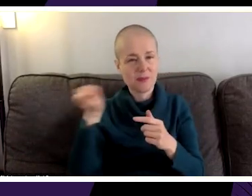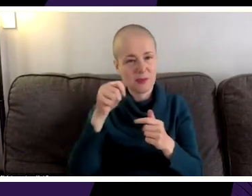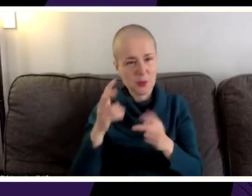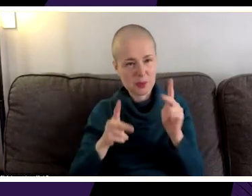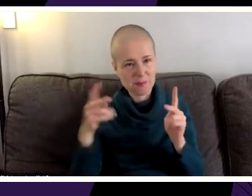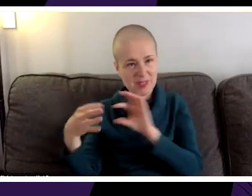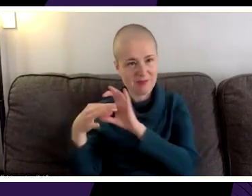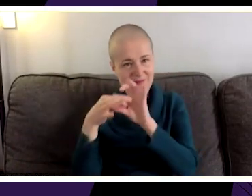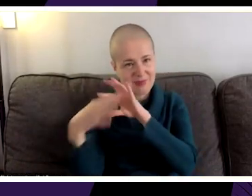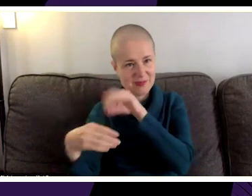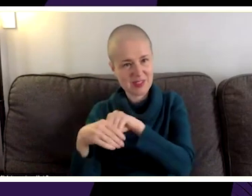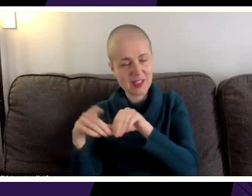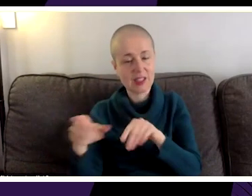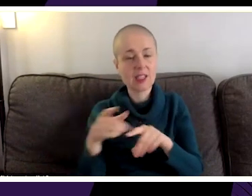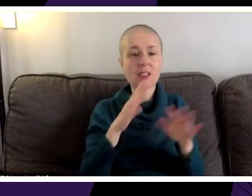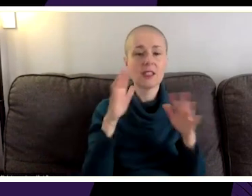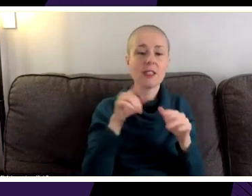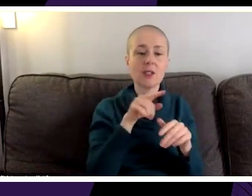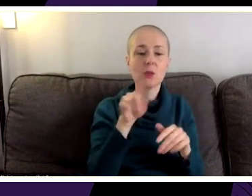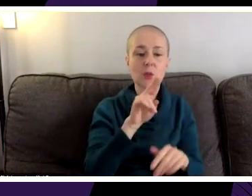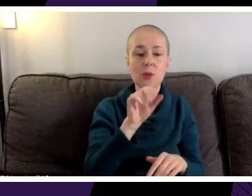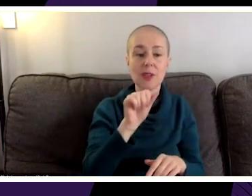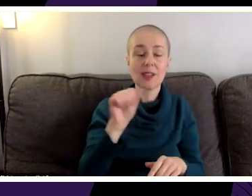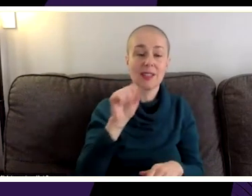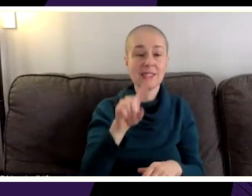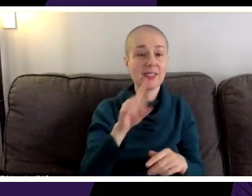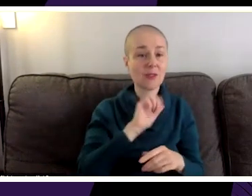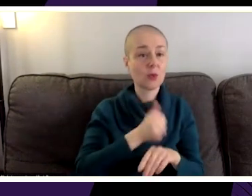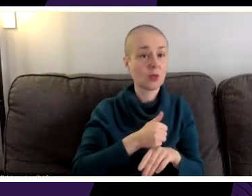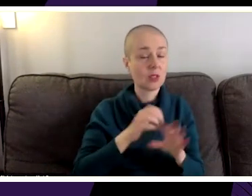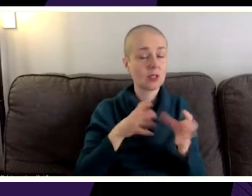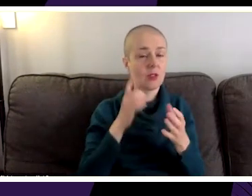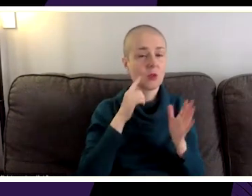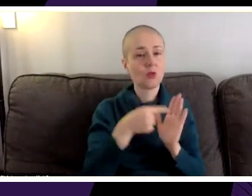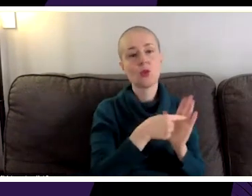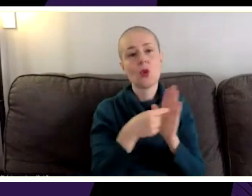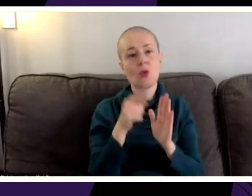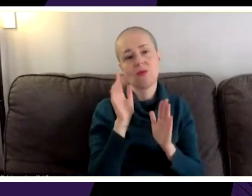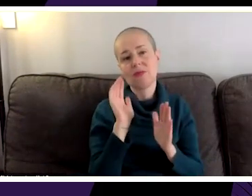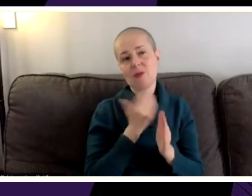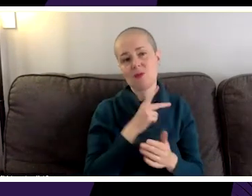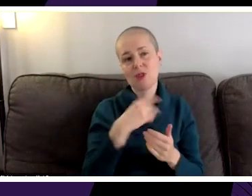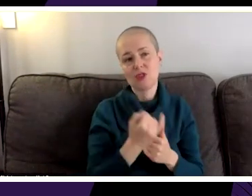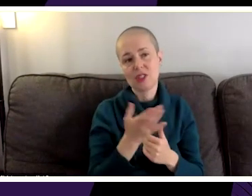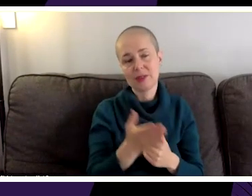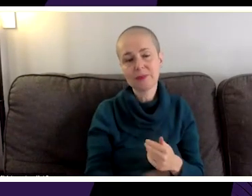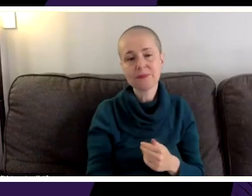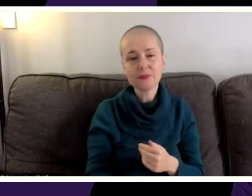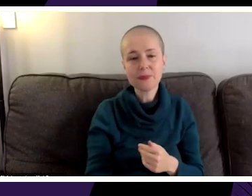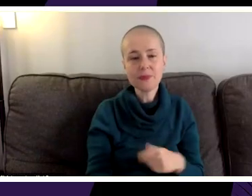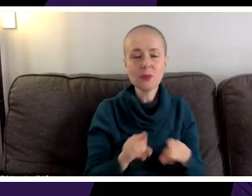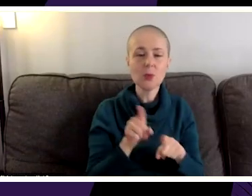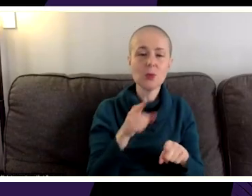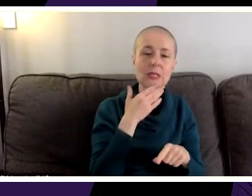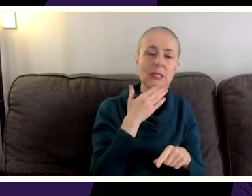to Artifice and UAAD for organizing Node 1 for us to showcase this project. And also special